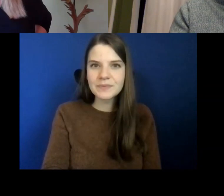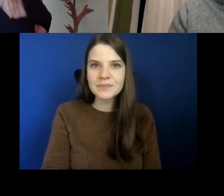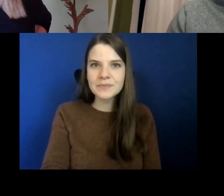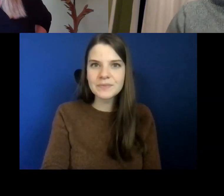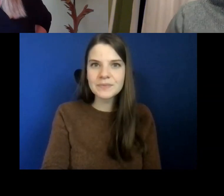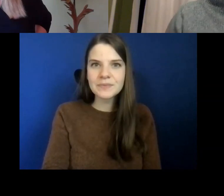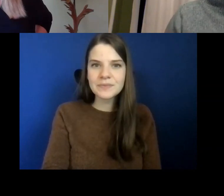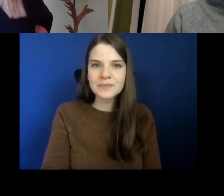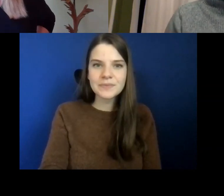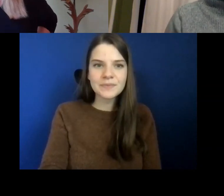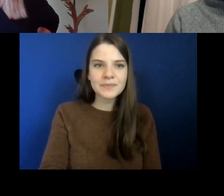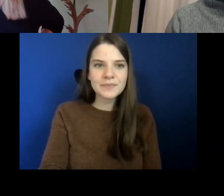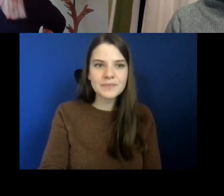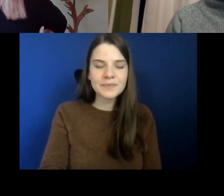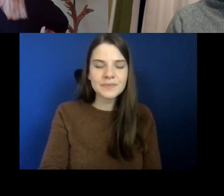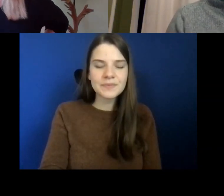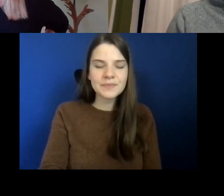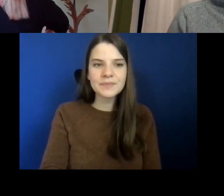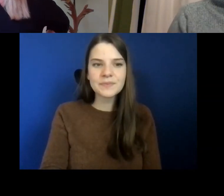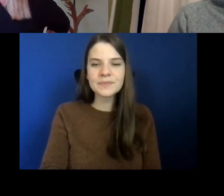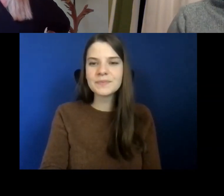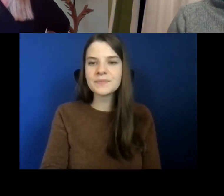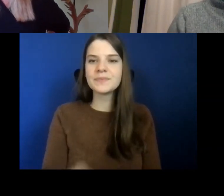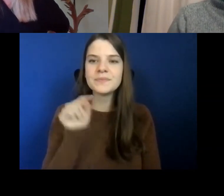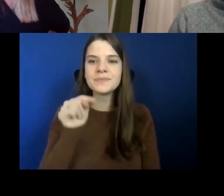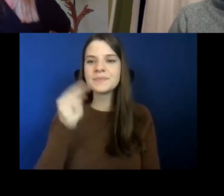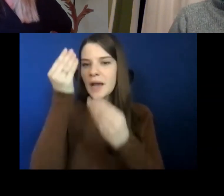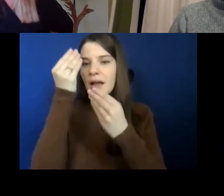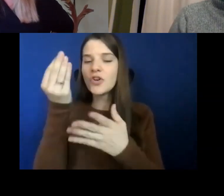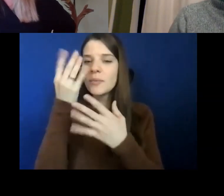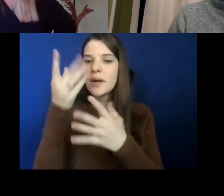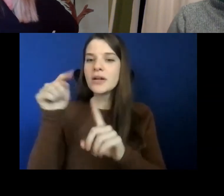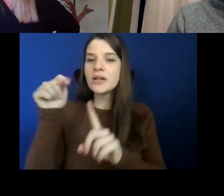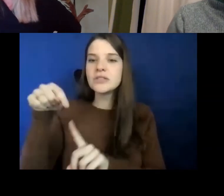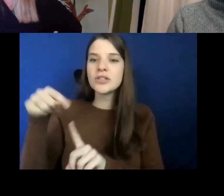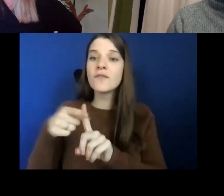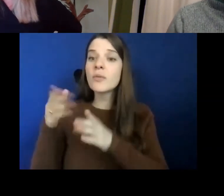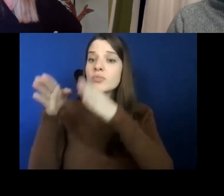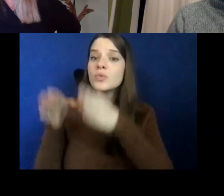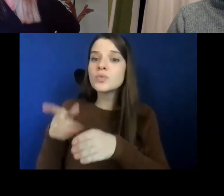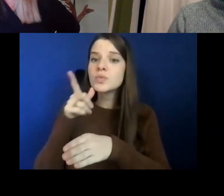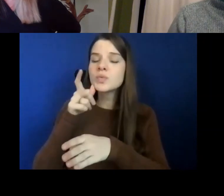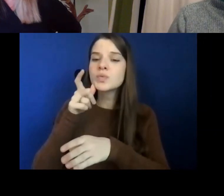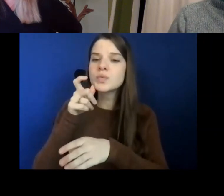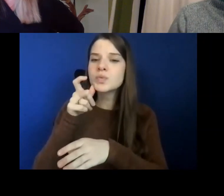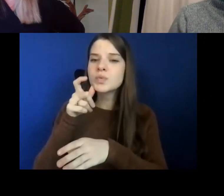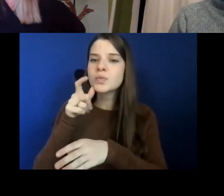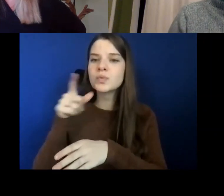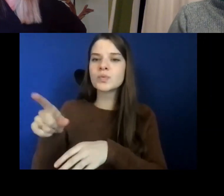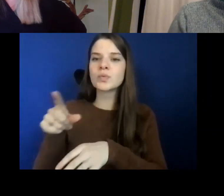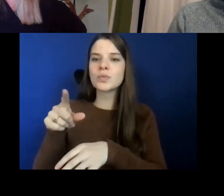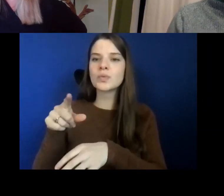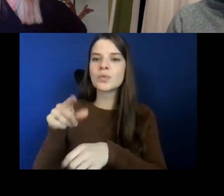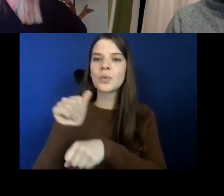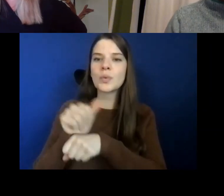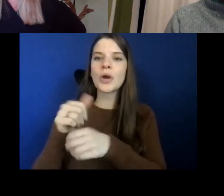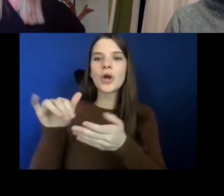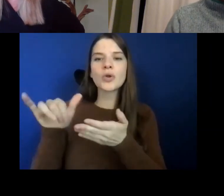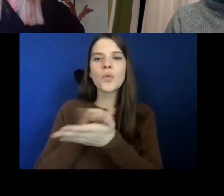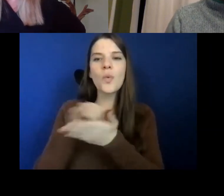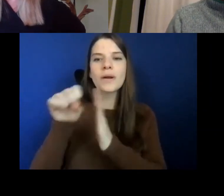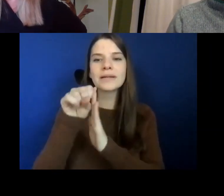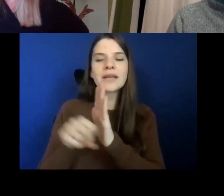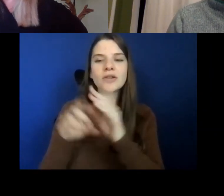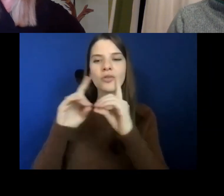This is just information. This is information from someone who is who works with the New York